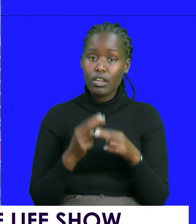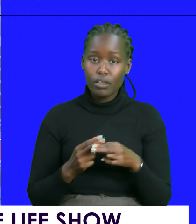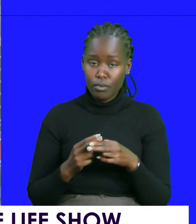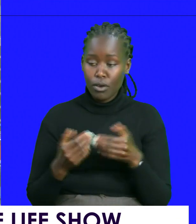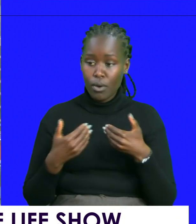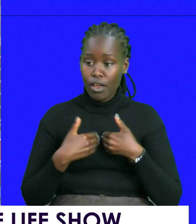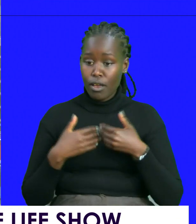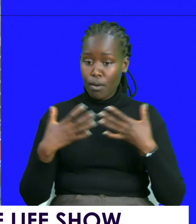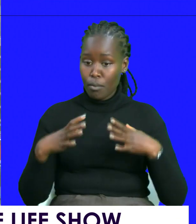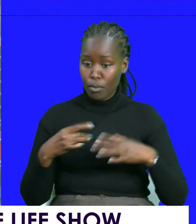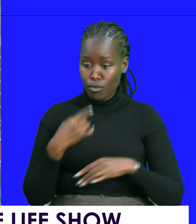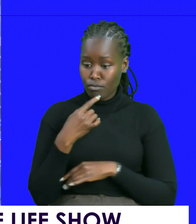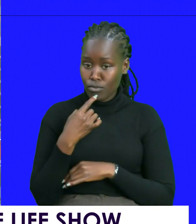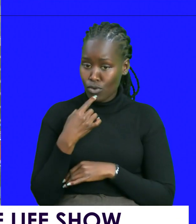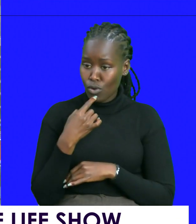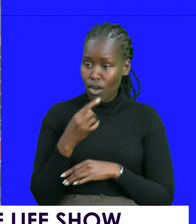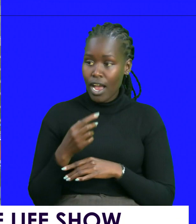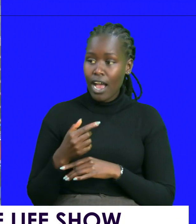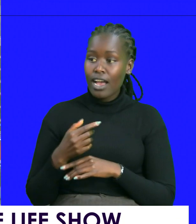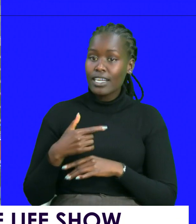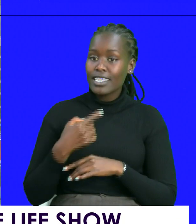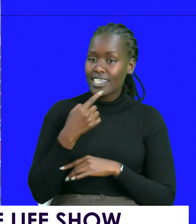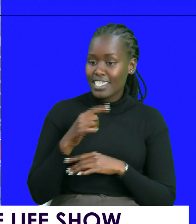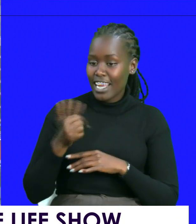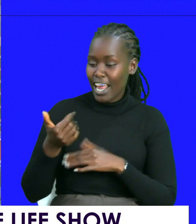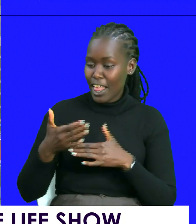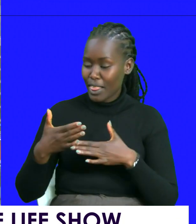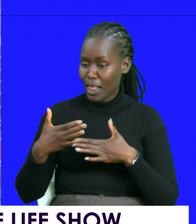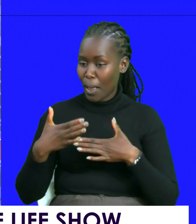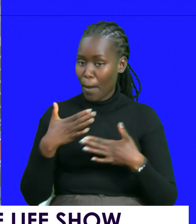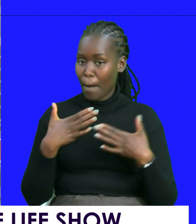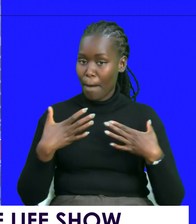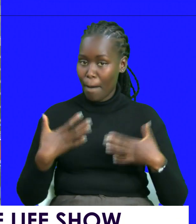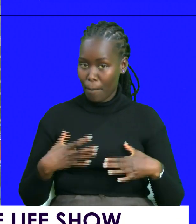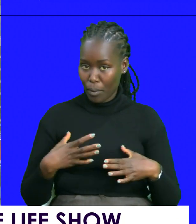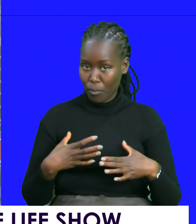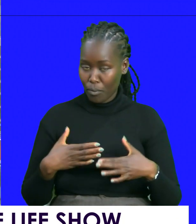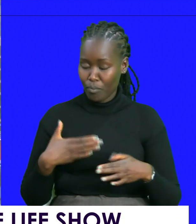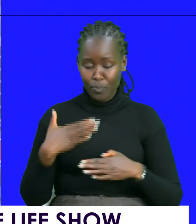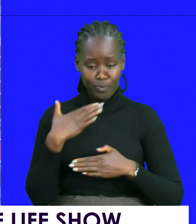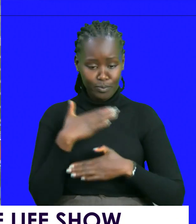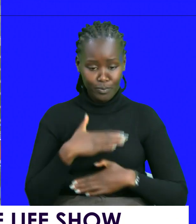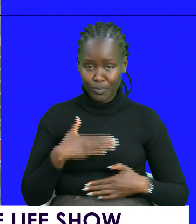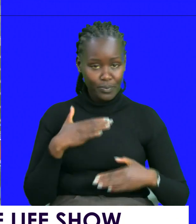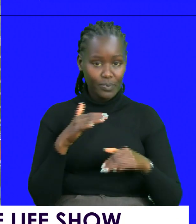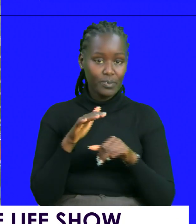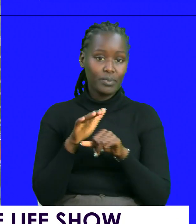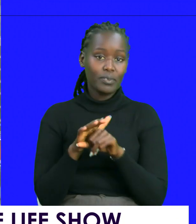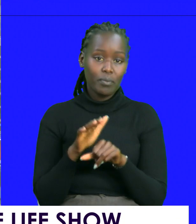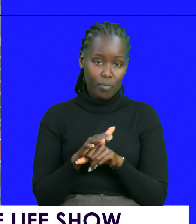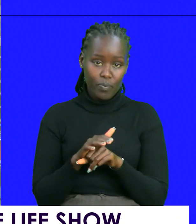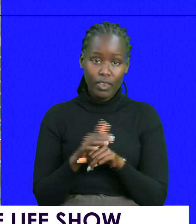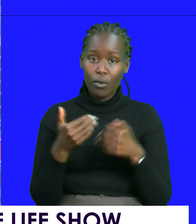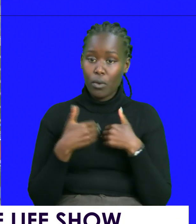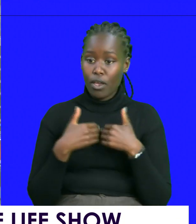people who refer their clients to this show. I highly appreciate. And there are